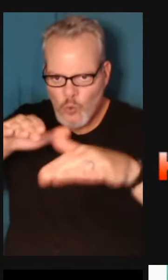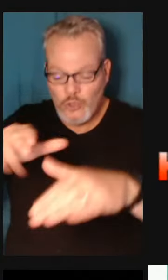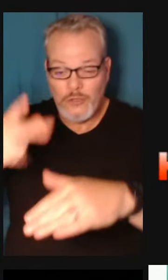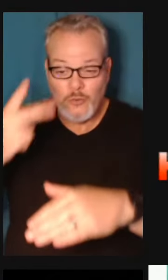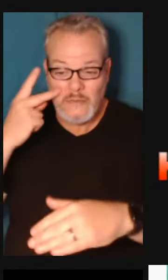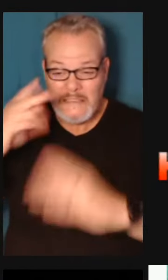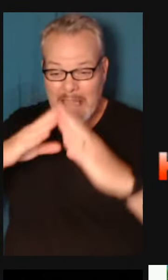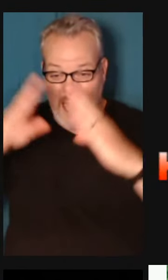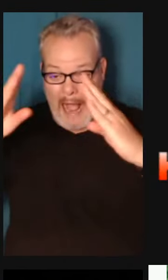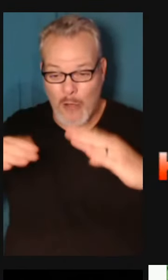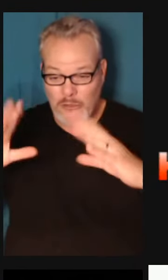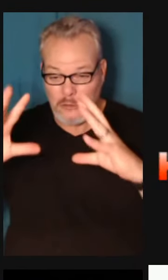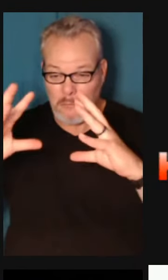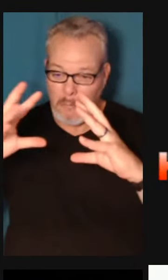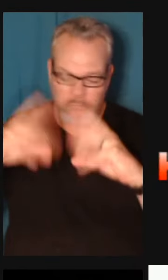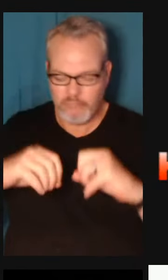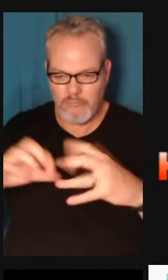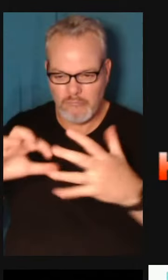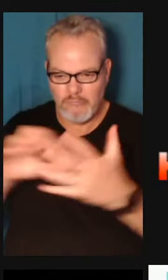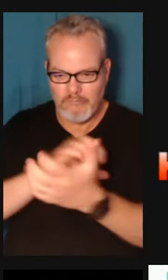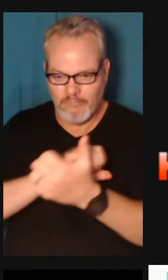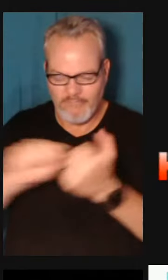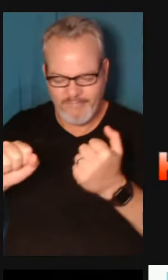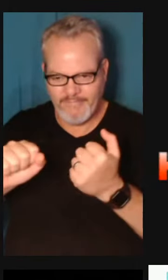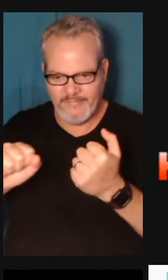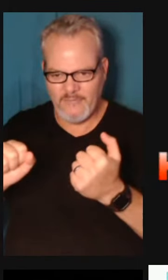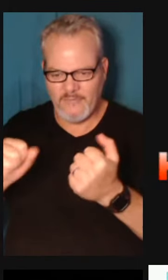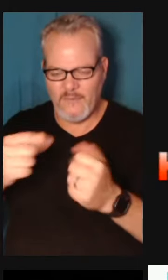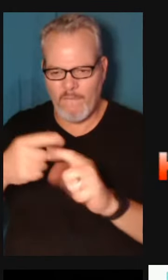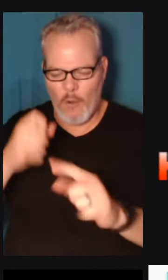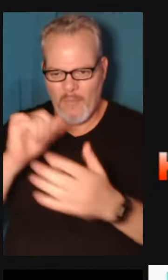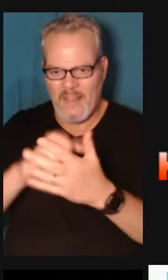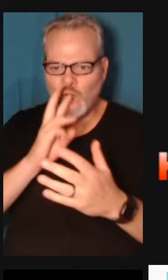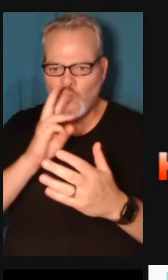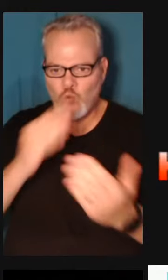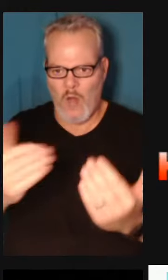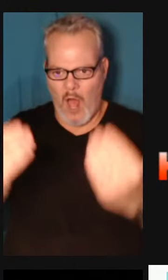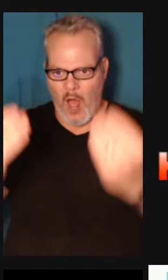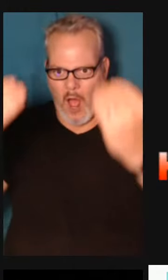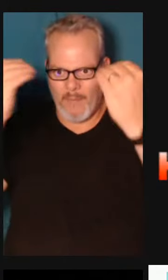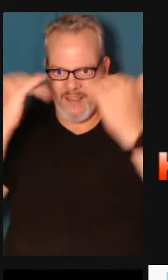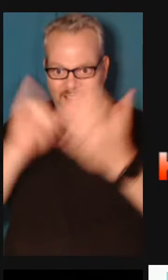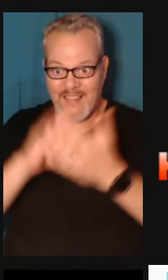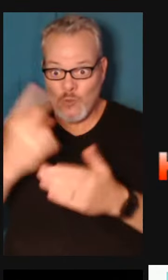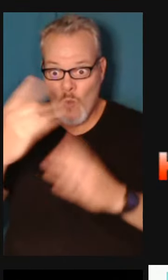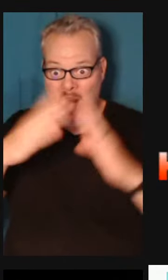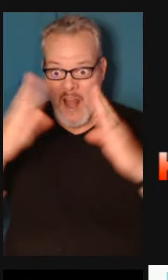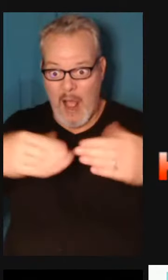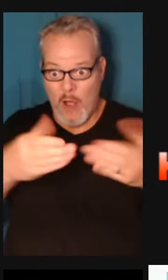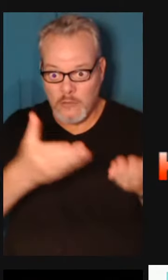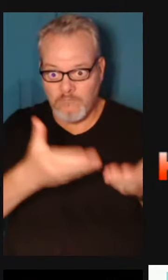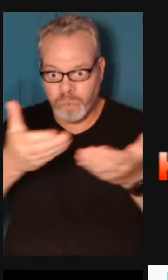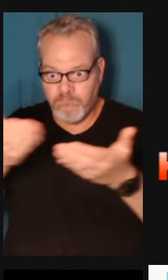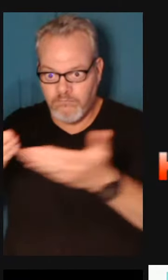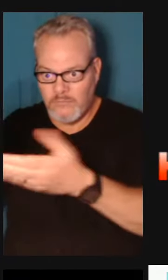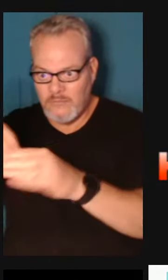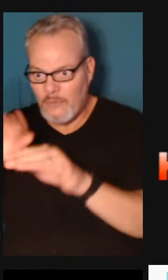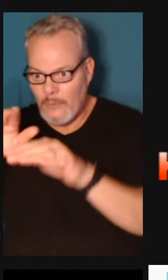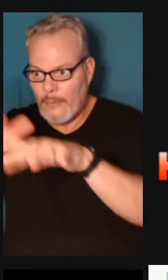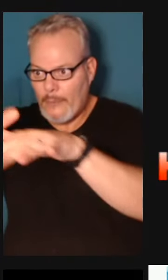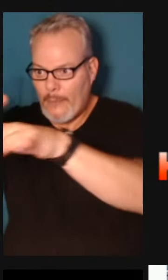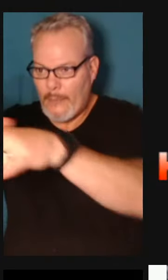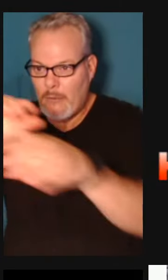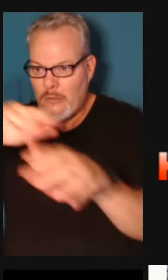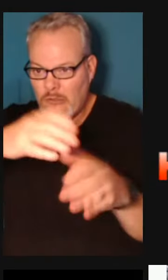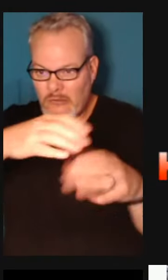off their foundations and damaged by the tsunami. This one carried inland. You see the Nino Ola Hills there in the